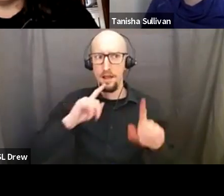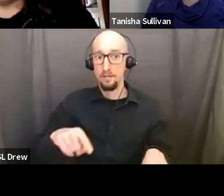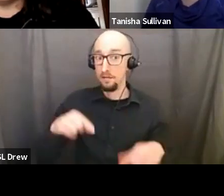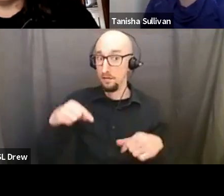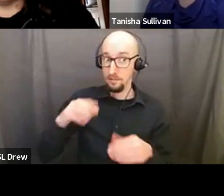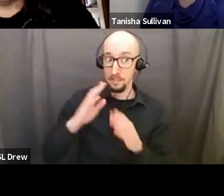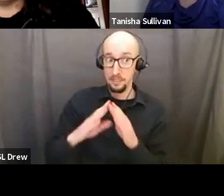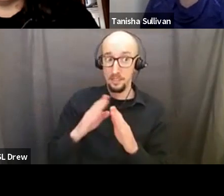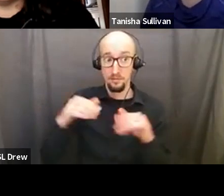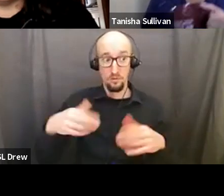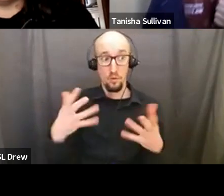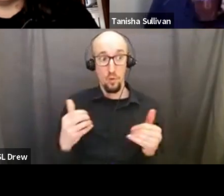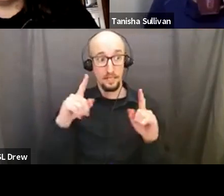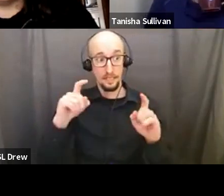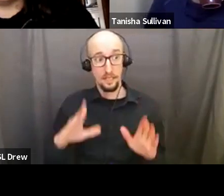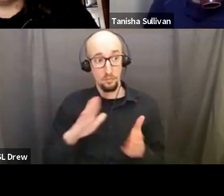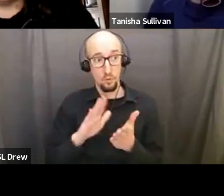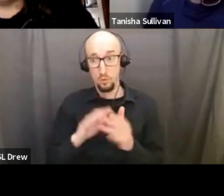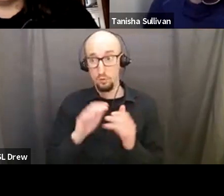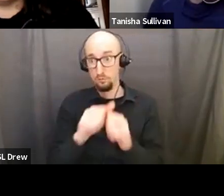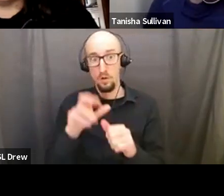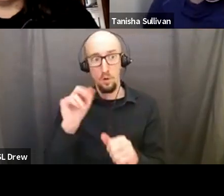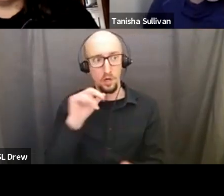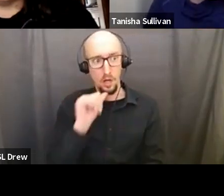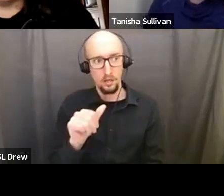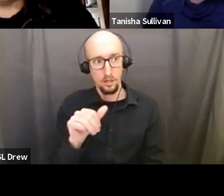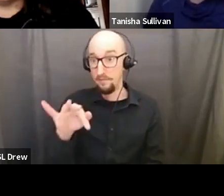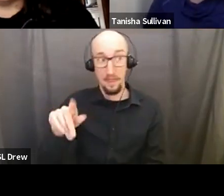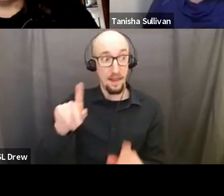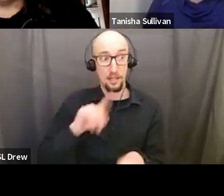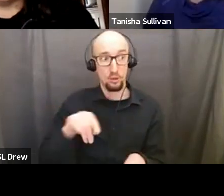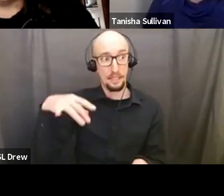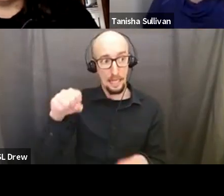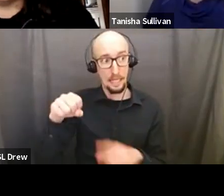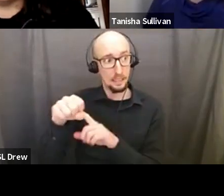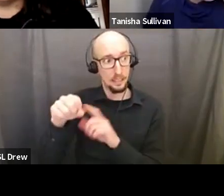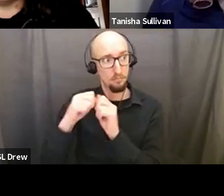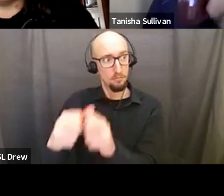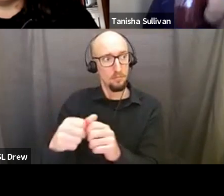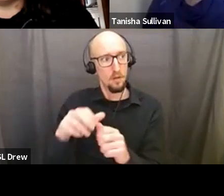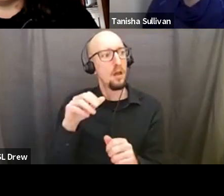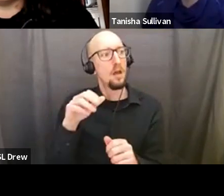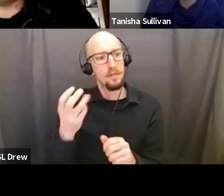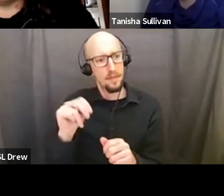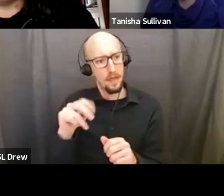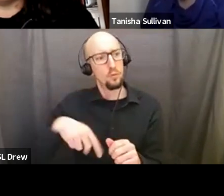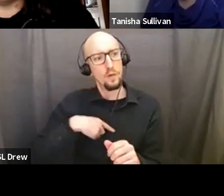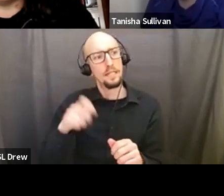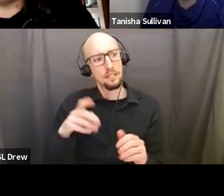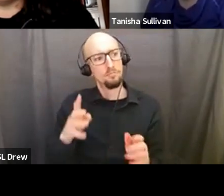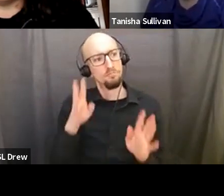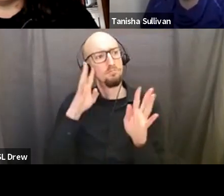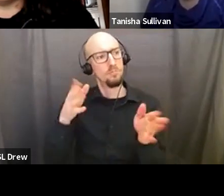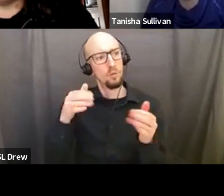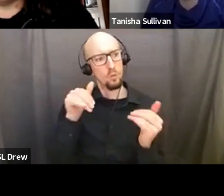city wants the exam schools or not. And if that answer continues to be yes, then we need to come up with measures that make that exam equitable